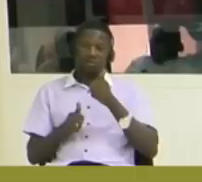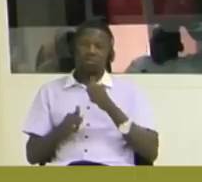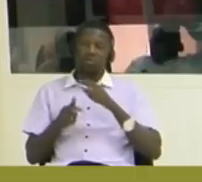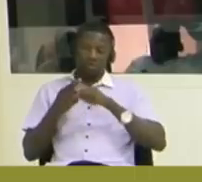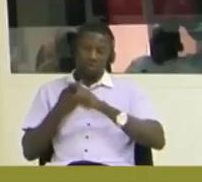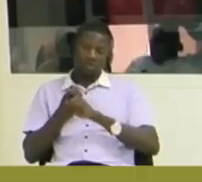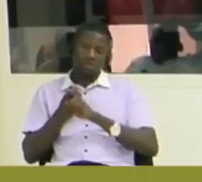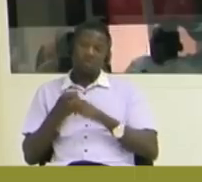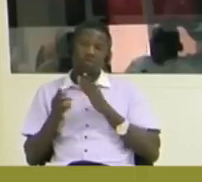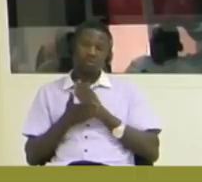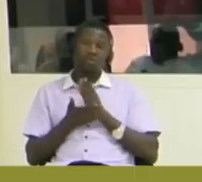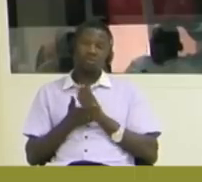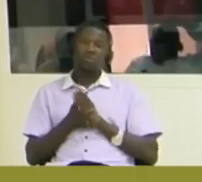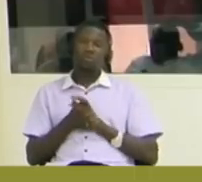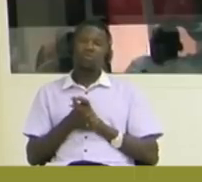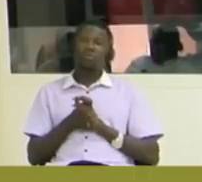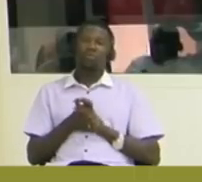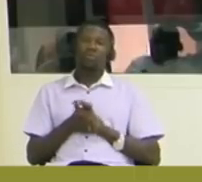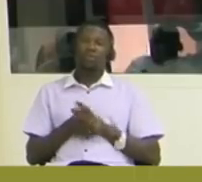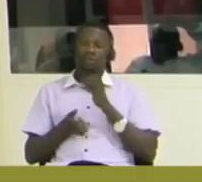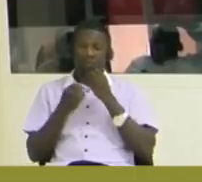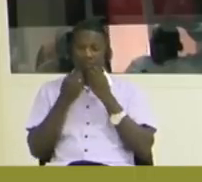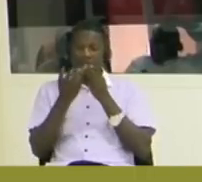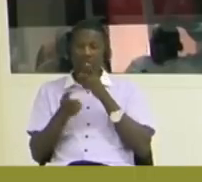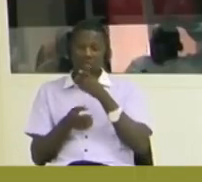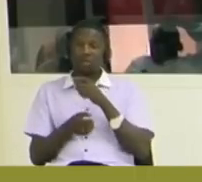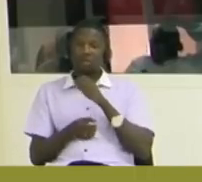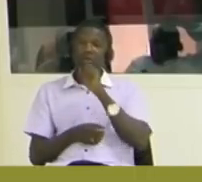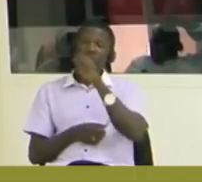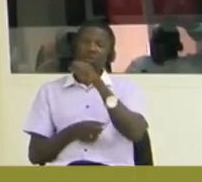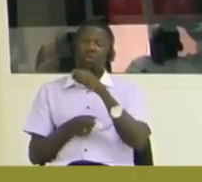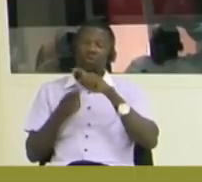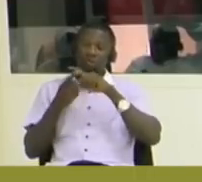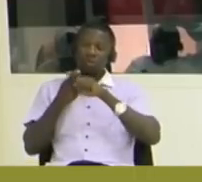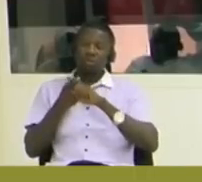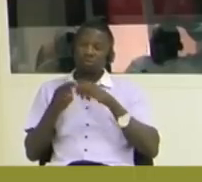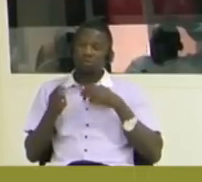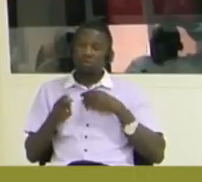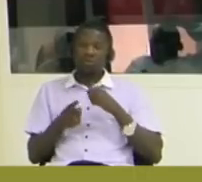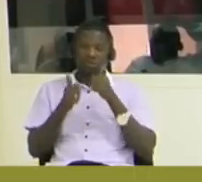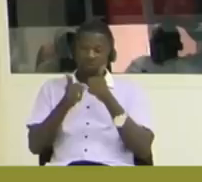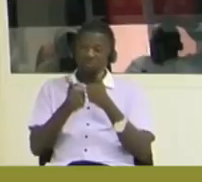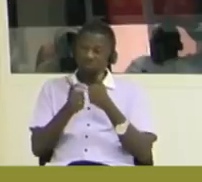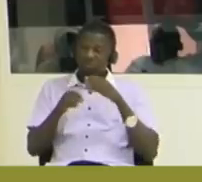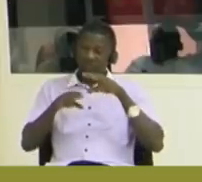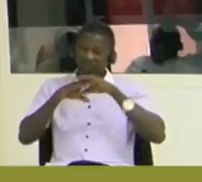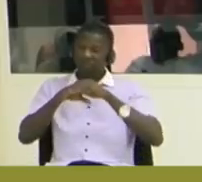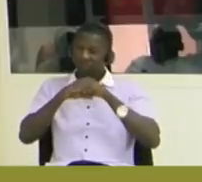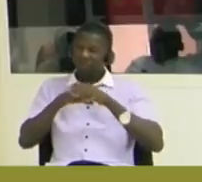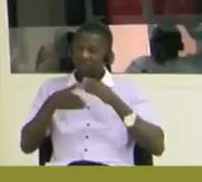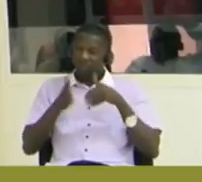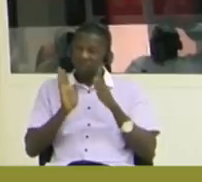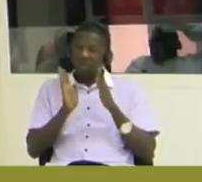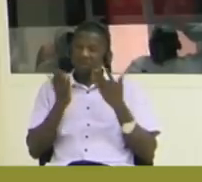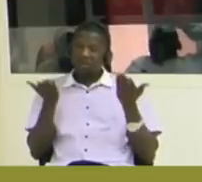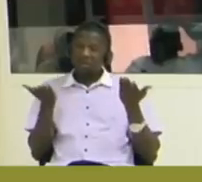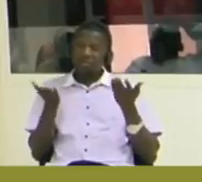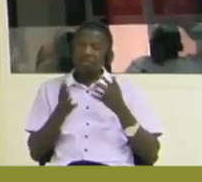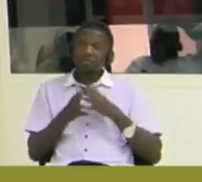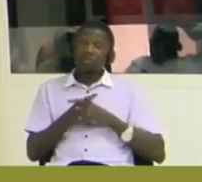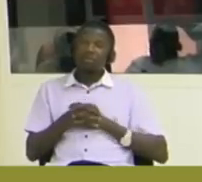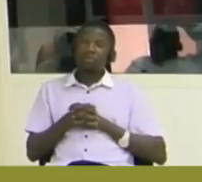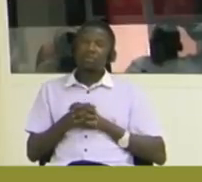actually. Would you say that your relationship was cordial, friendly? You see, one thing